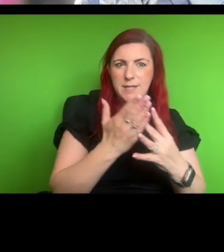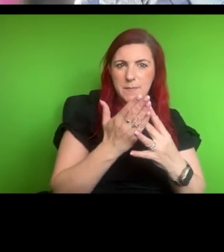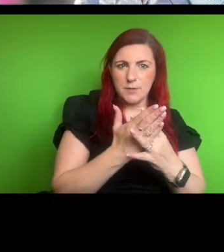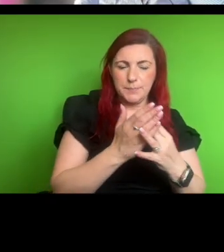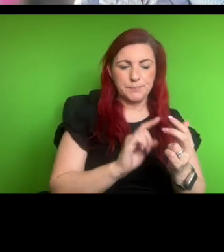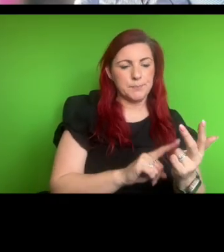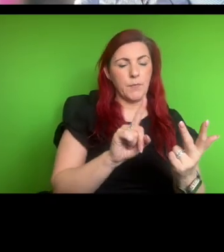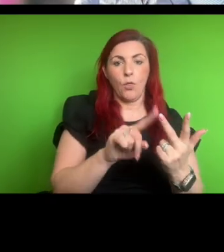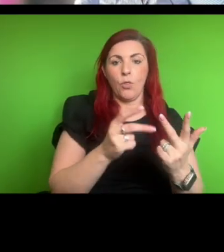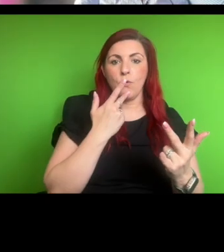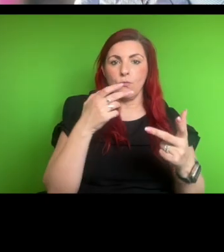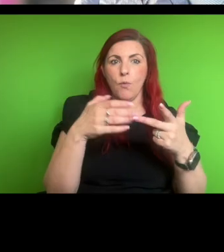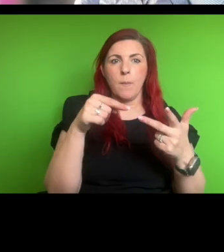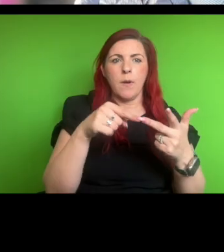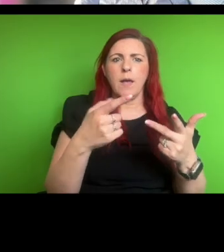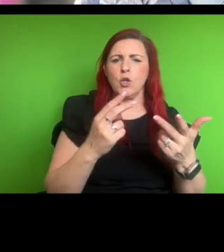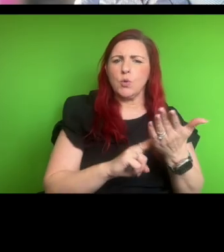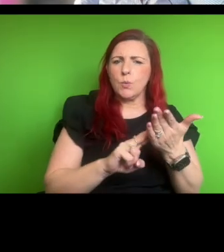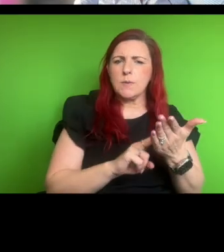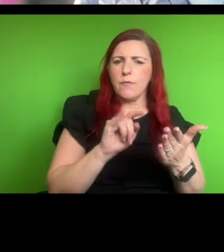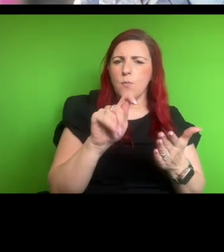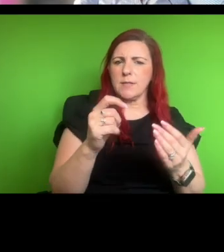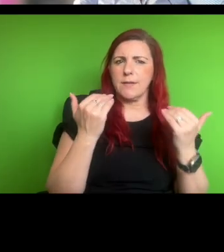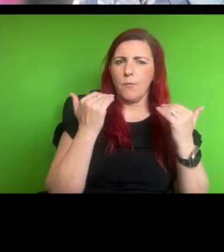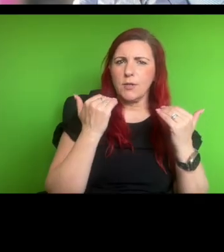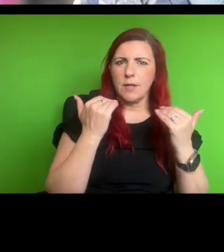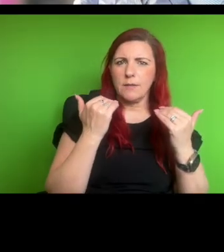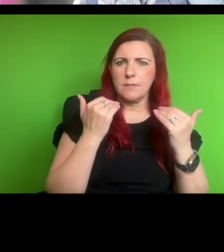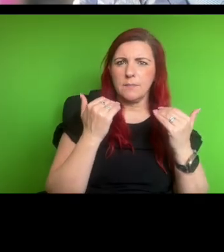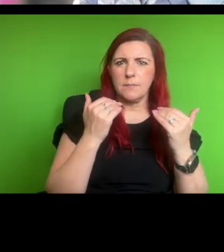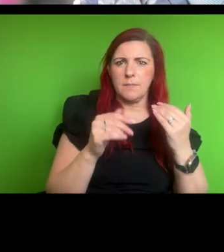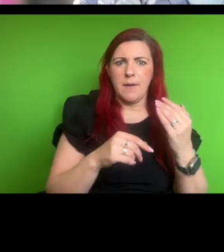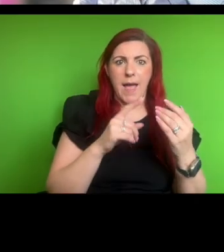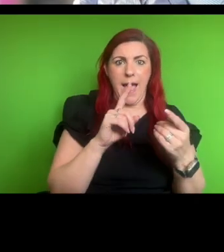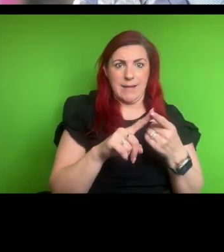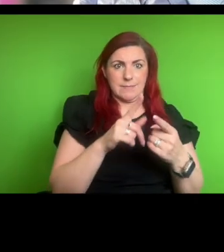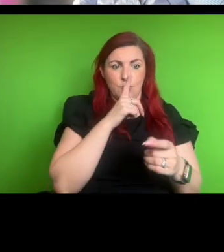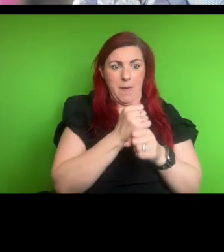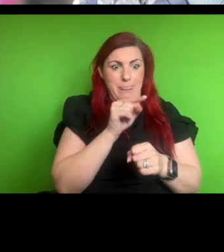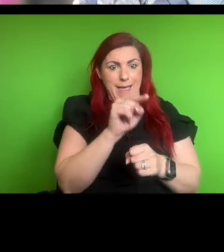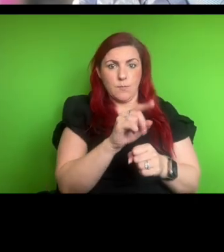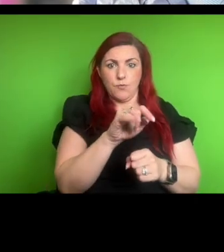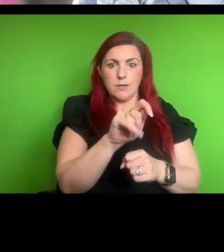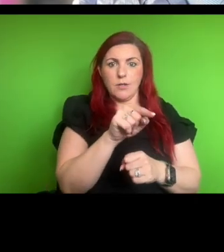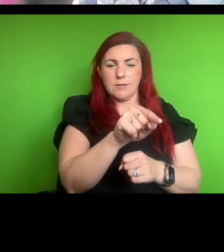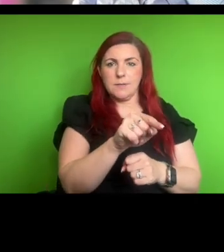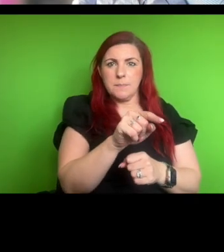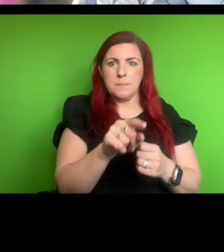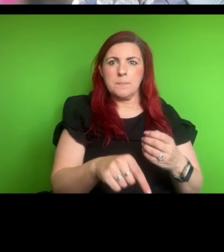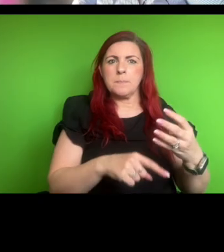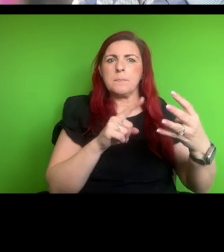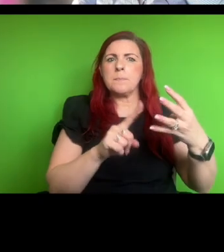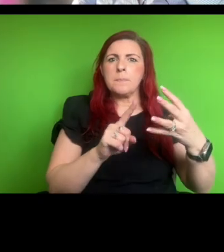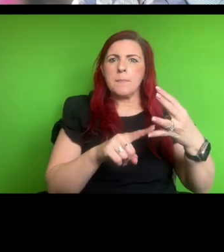product, and on the product itself. It also includes instructions for use